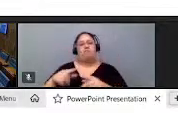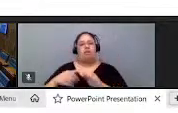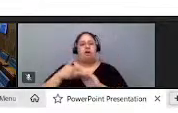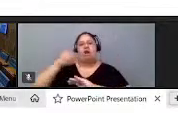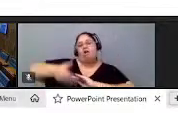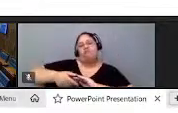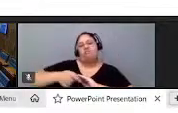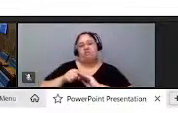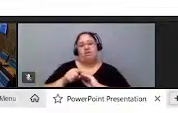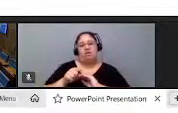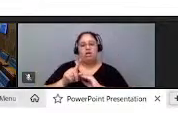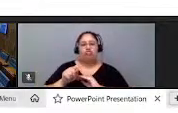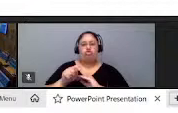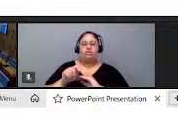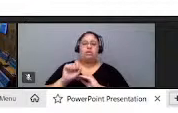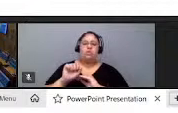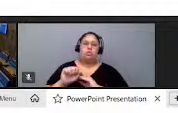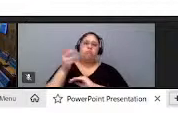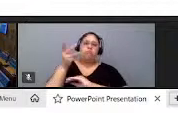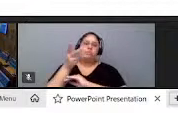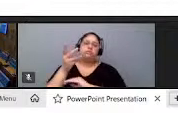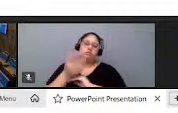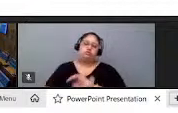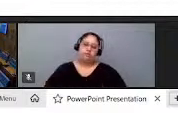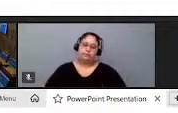after the the transnet